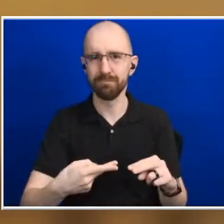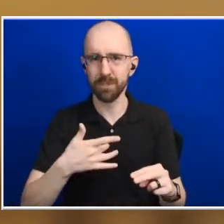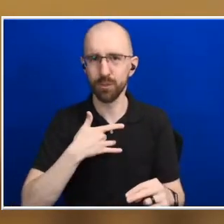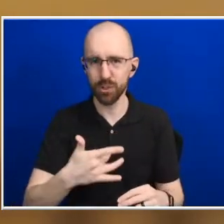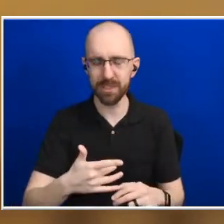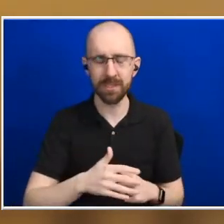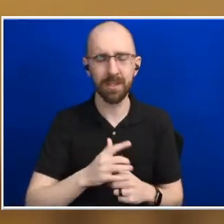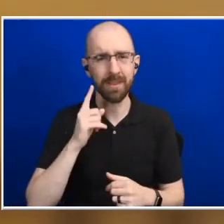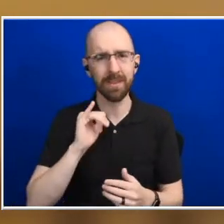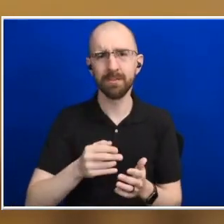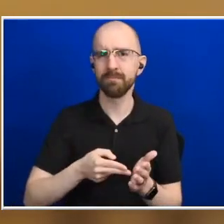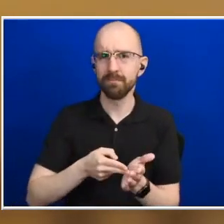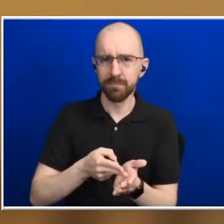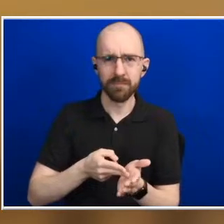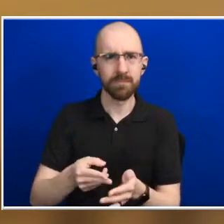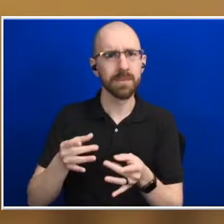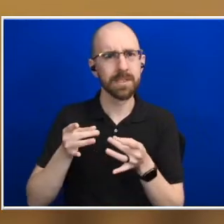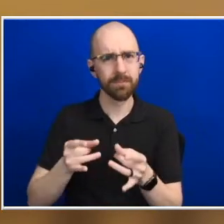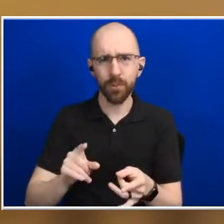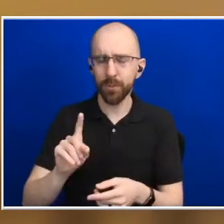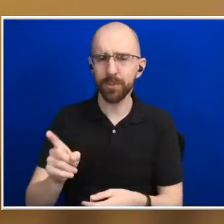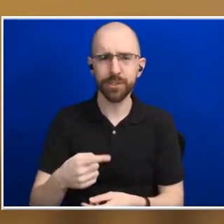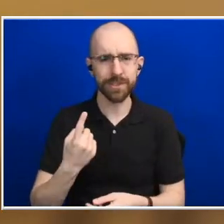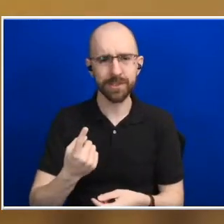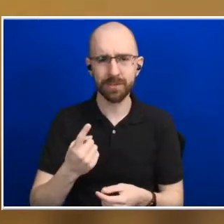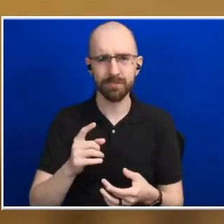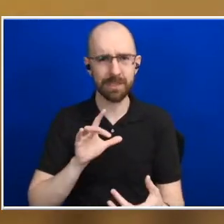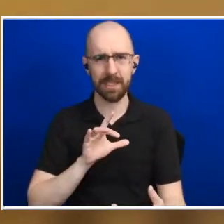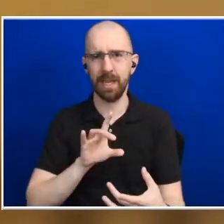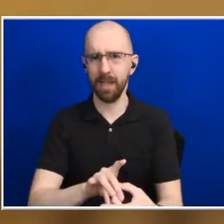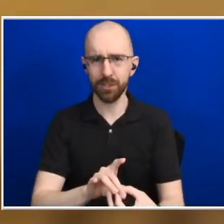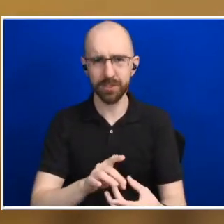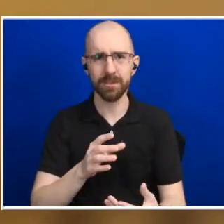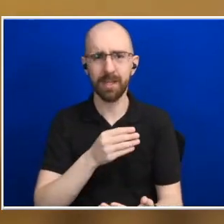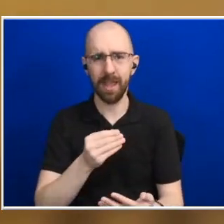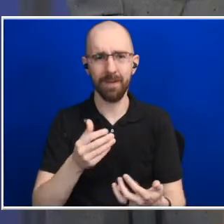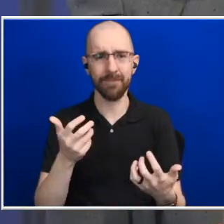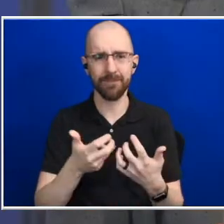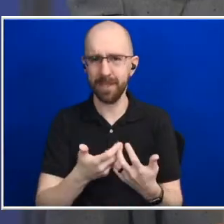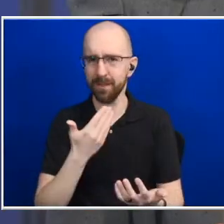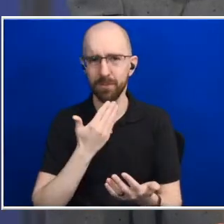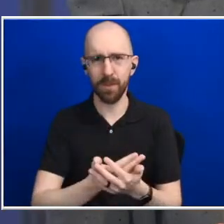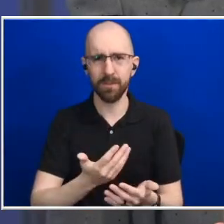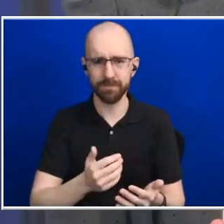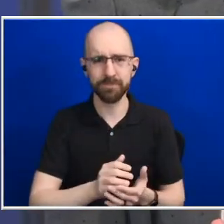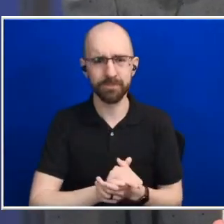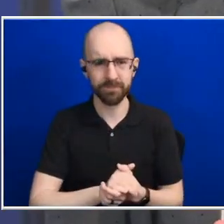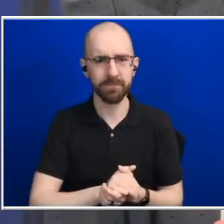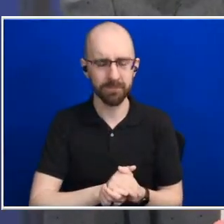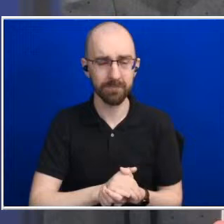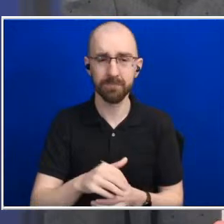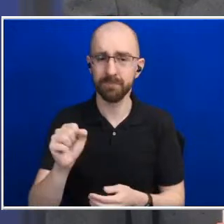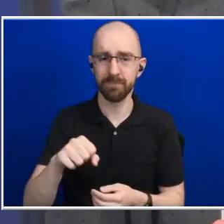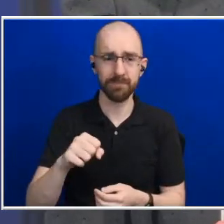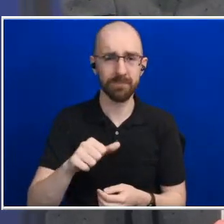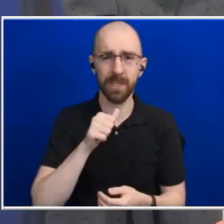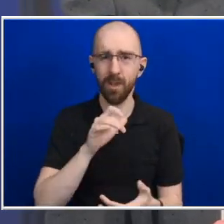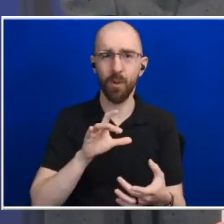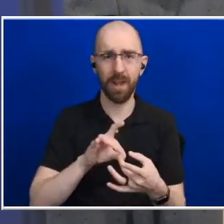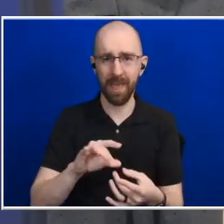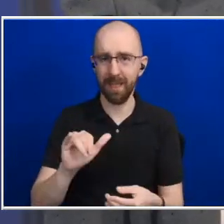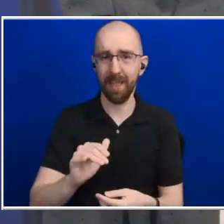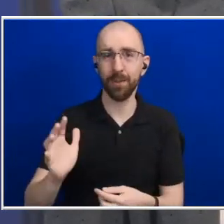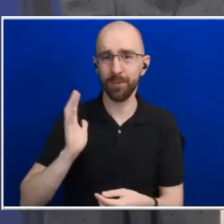genuine and smooth just connection and fit. Yeah, you don't connect the way you used to. Now it's on social